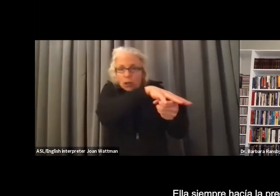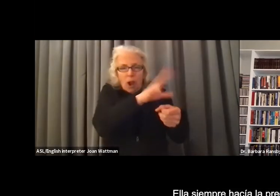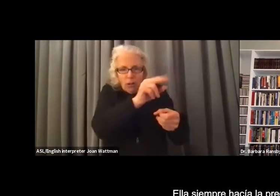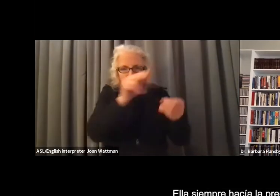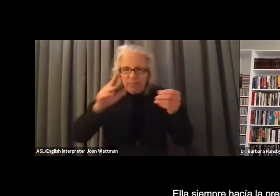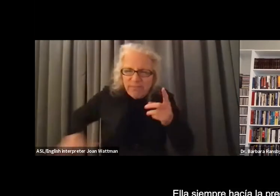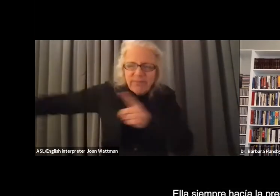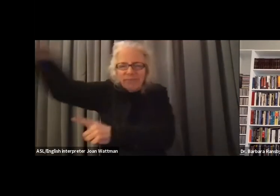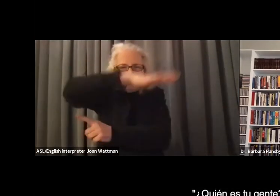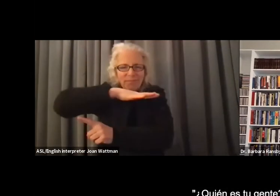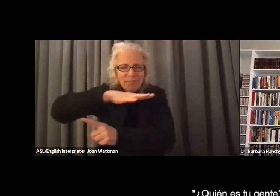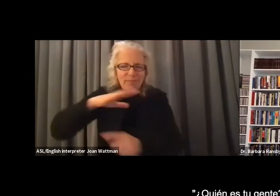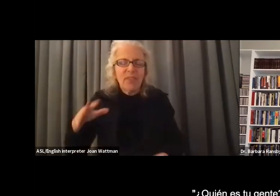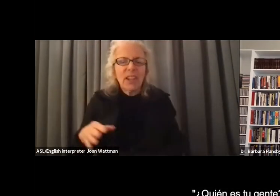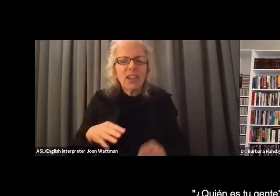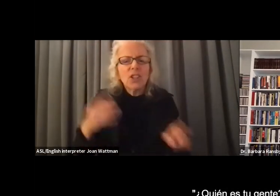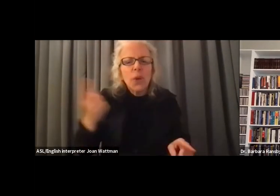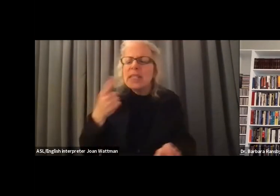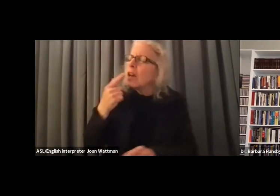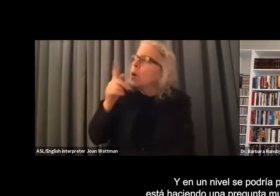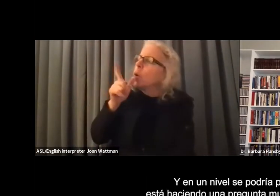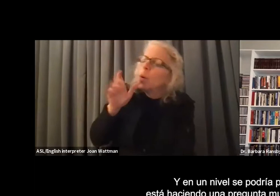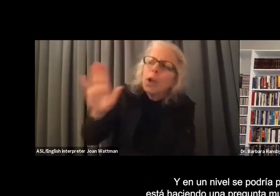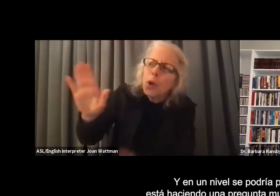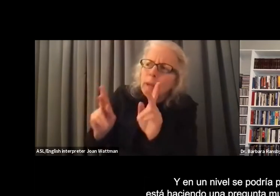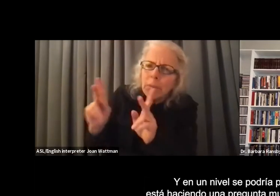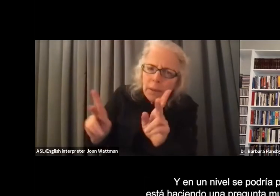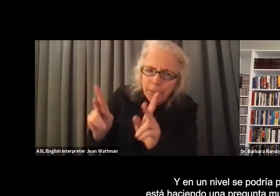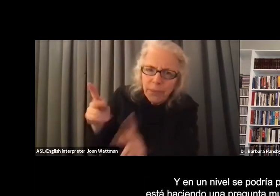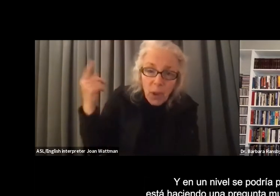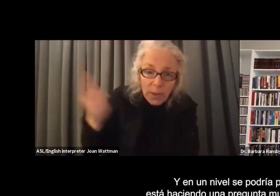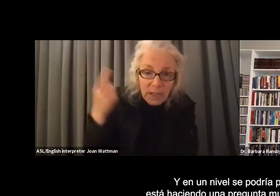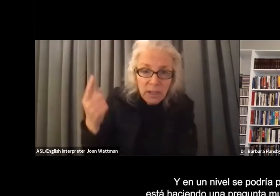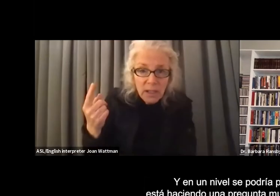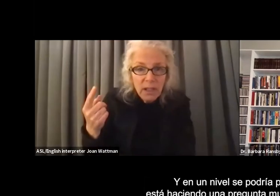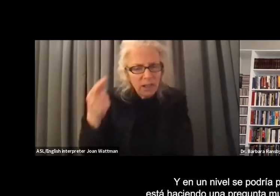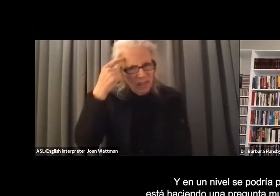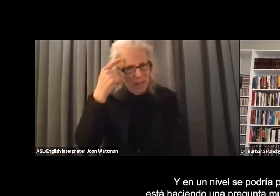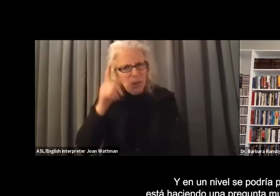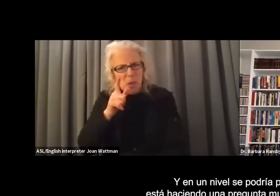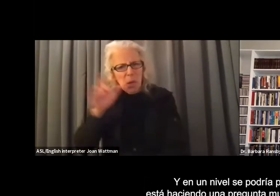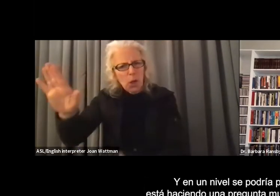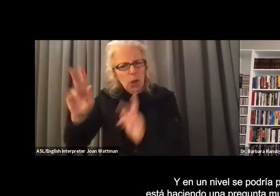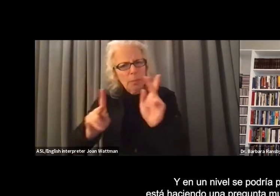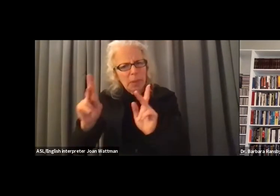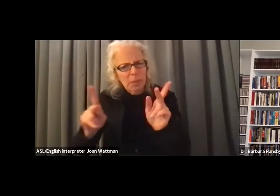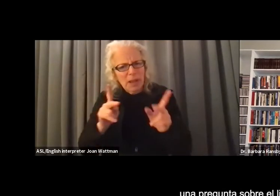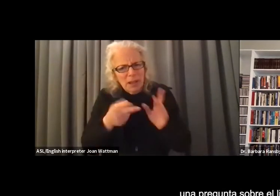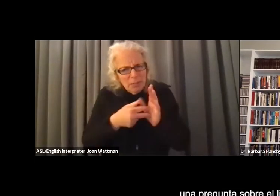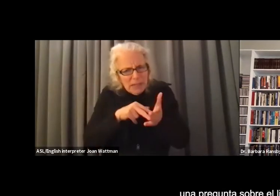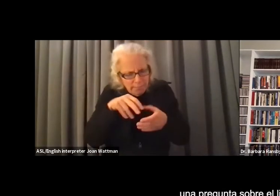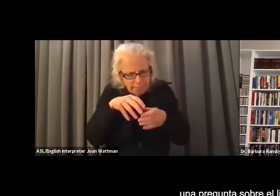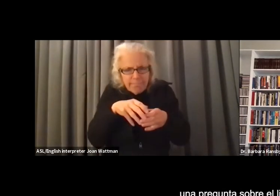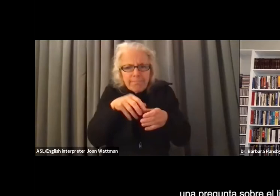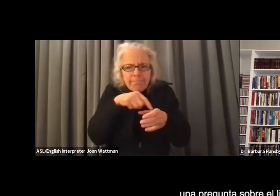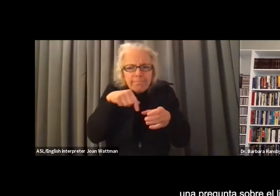always asked the question, who are your people? And on one level, you might think she's asking a very parochial question, a